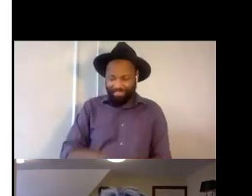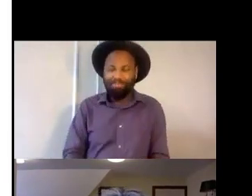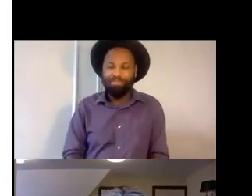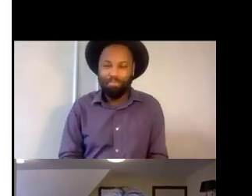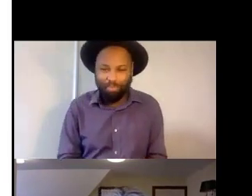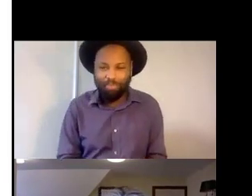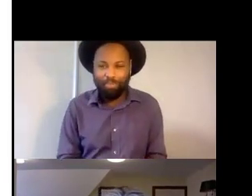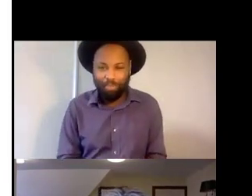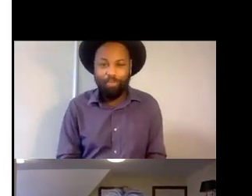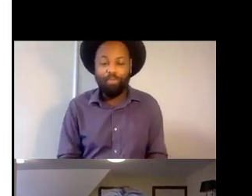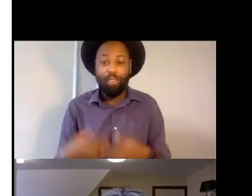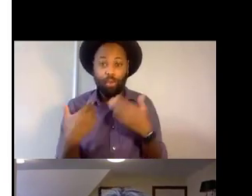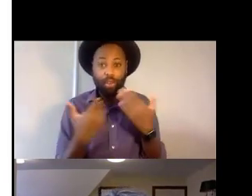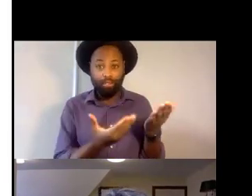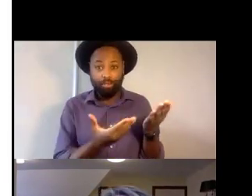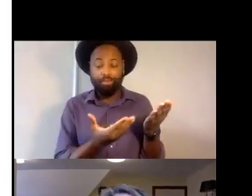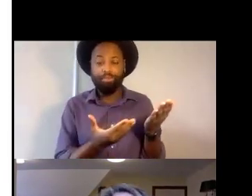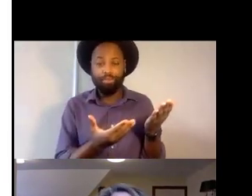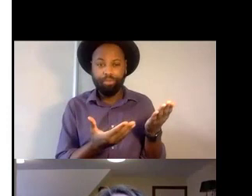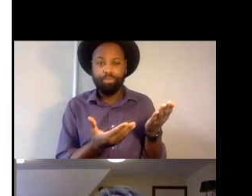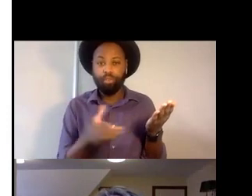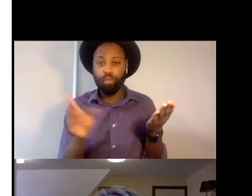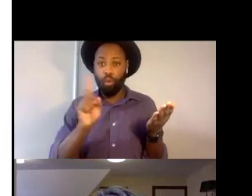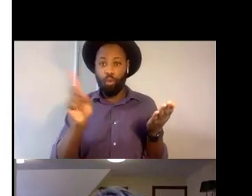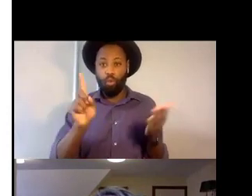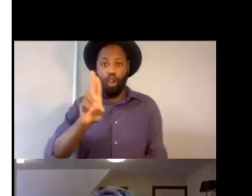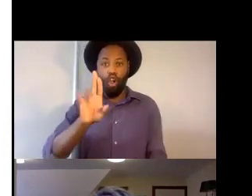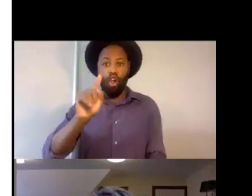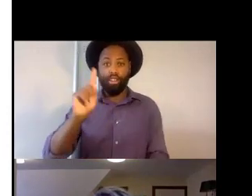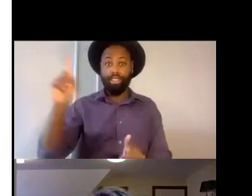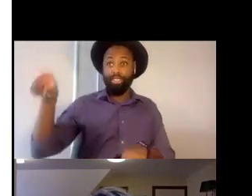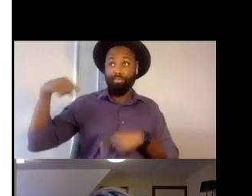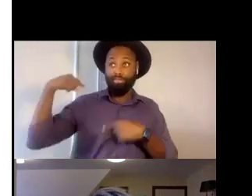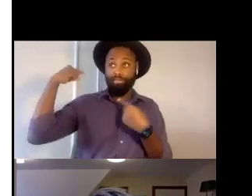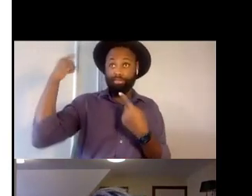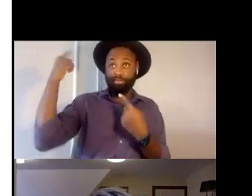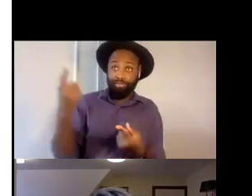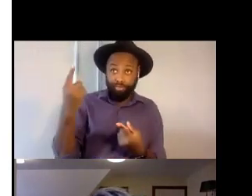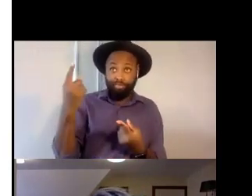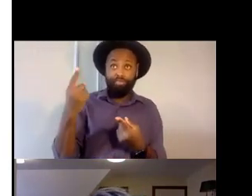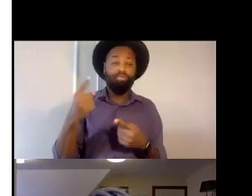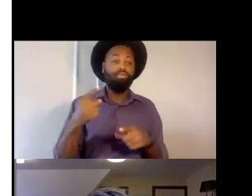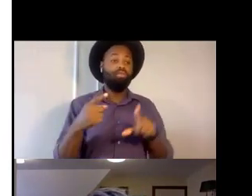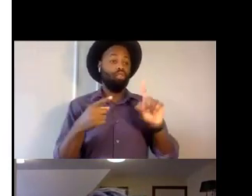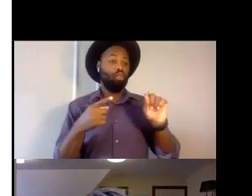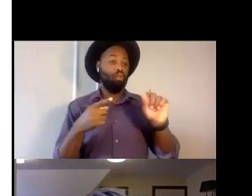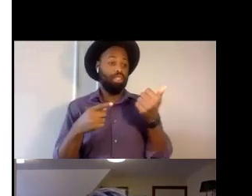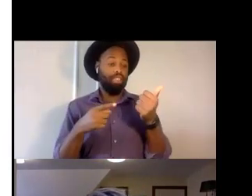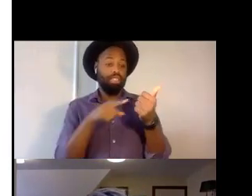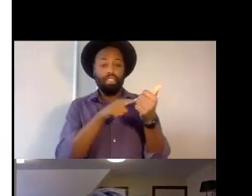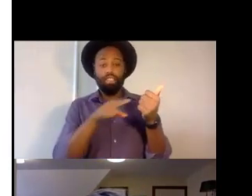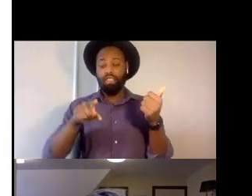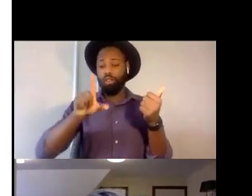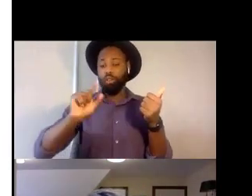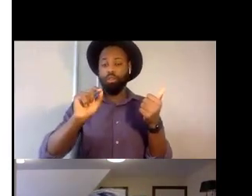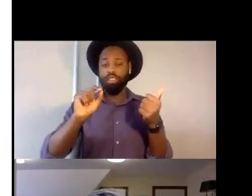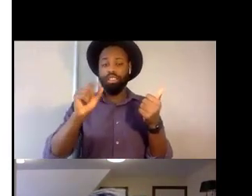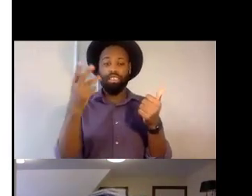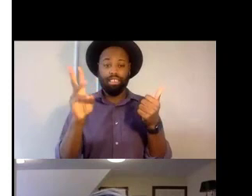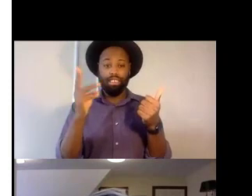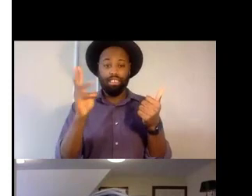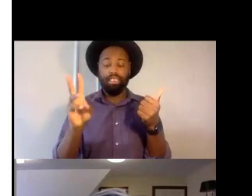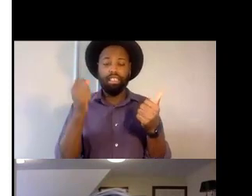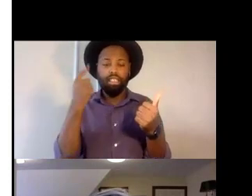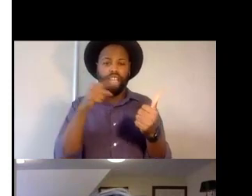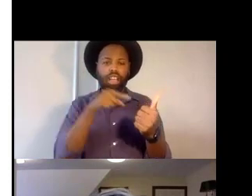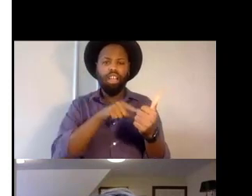So here is where RIT has been from 2010 to 2016. So 2010,